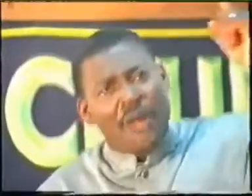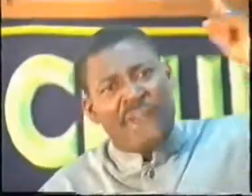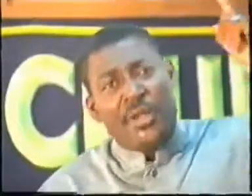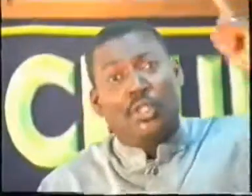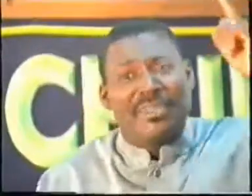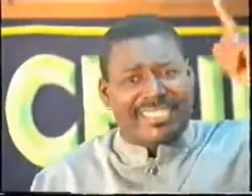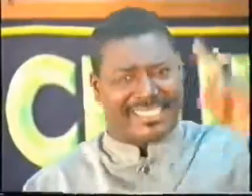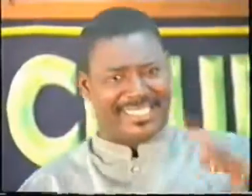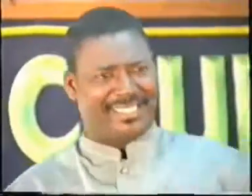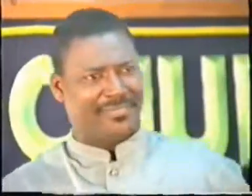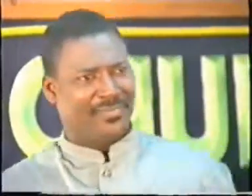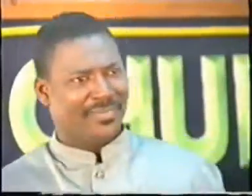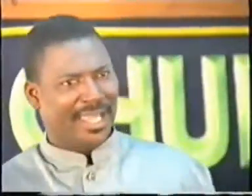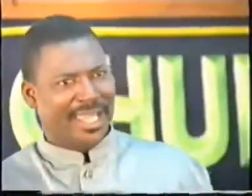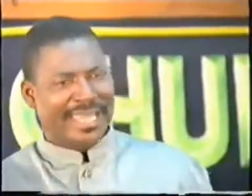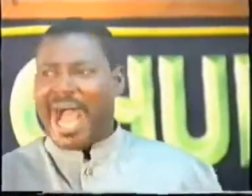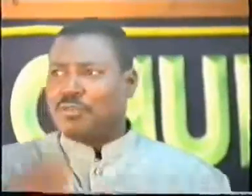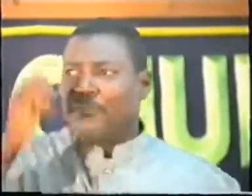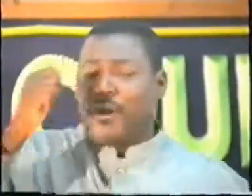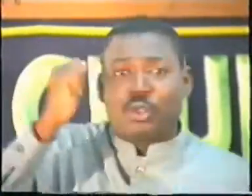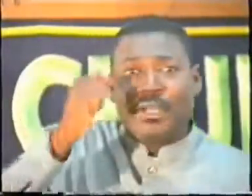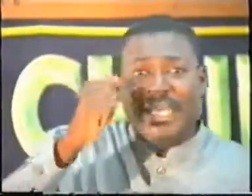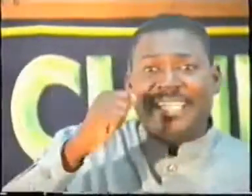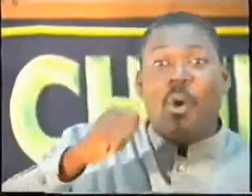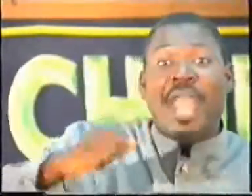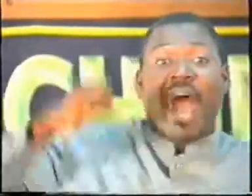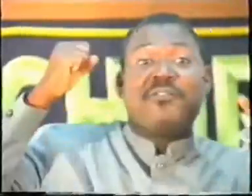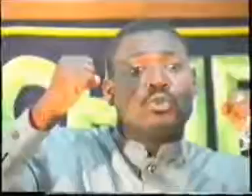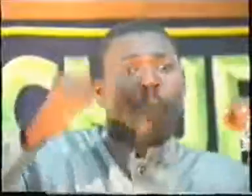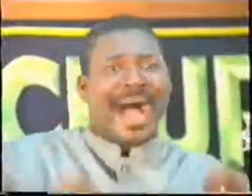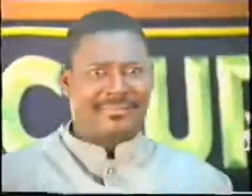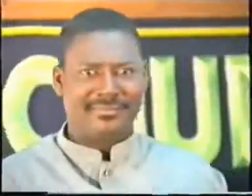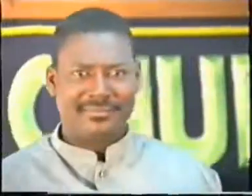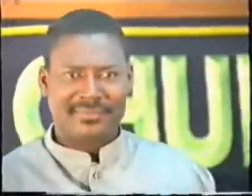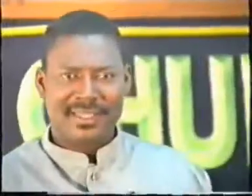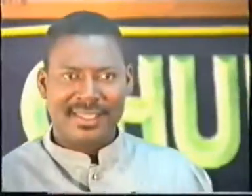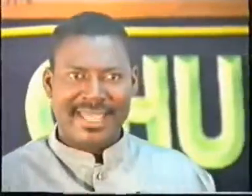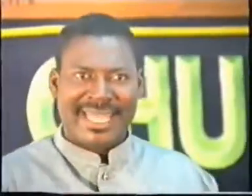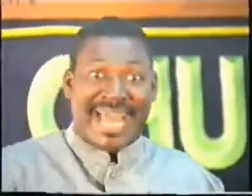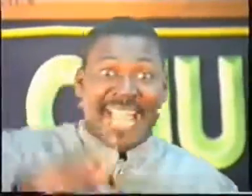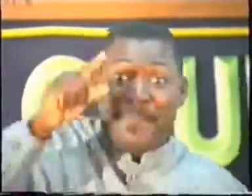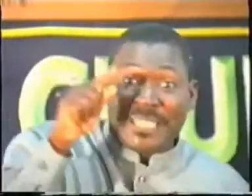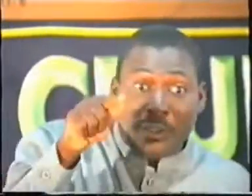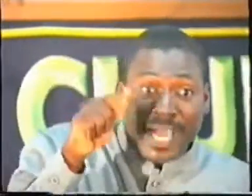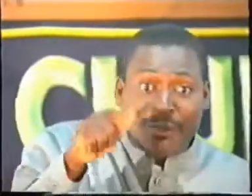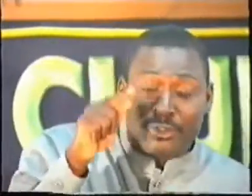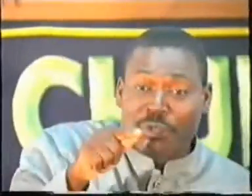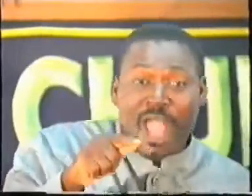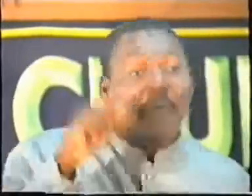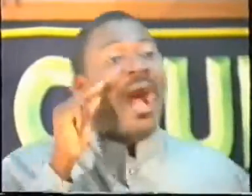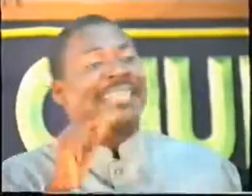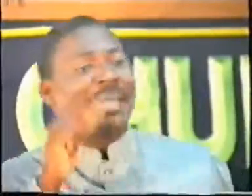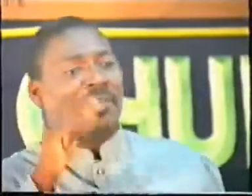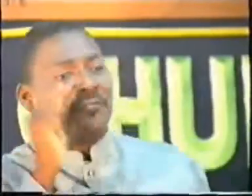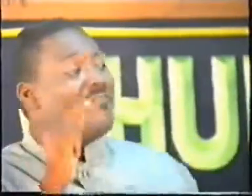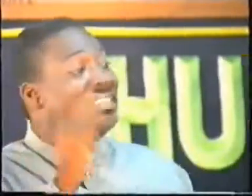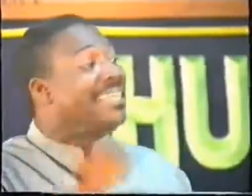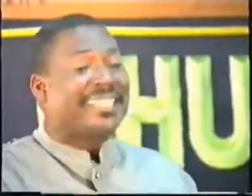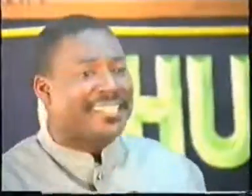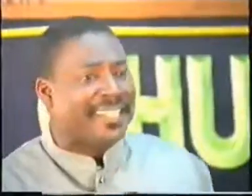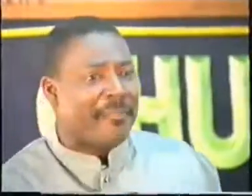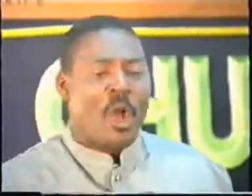ni bi wo hono me fa no Joses na asma for no to ni din say wo ye afutuo ba na dia mpesa wo sha no nso e wo acts chapter